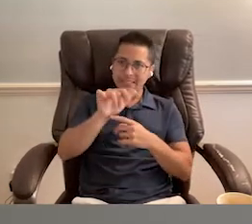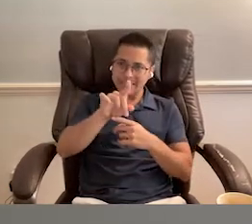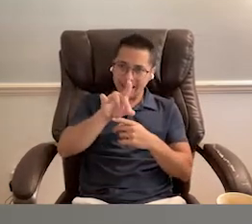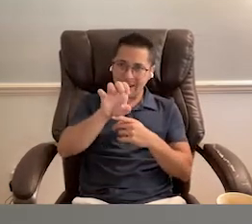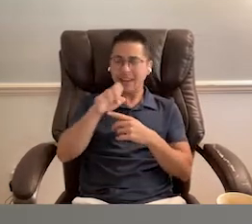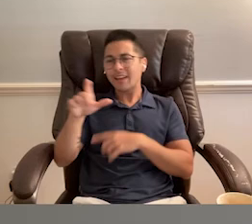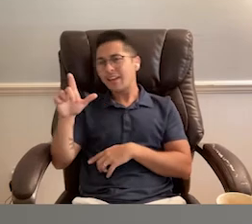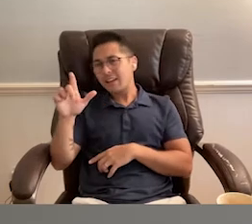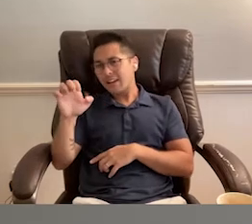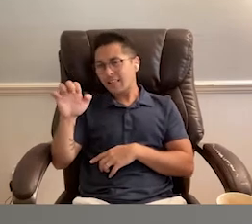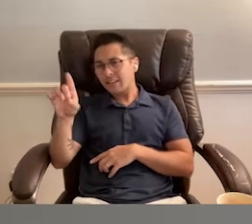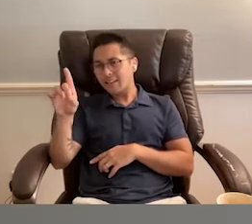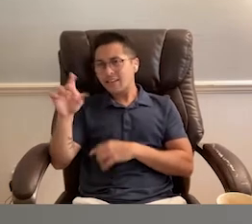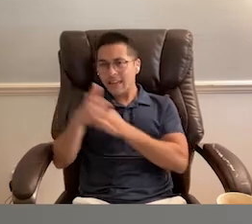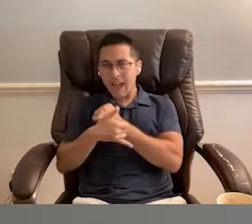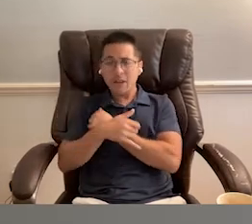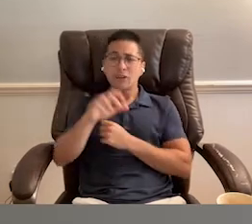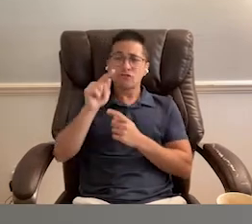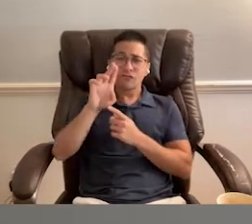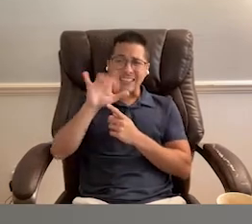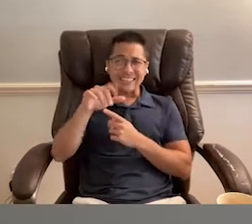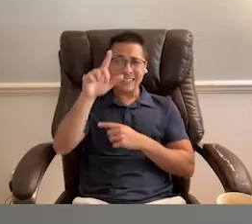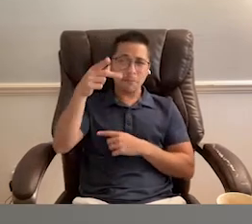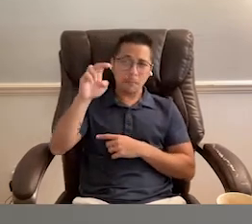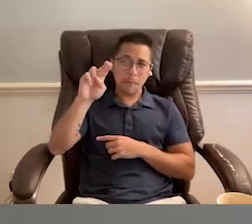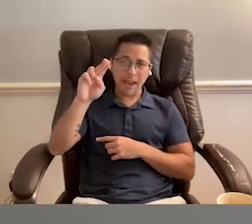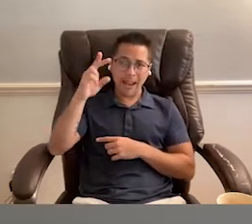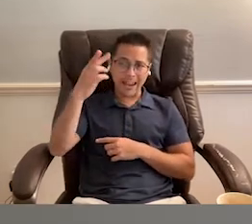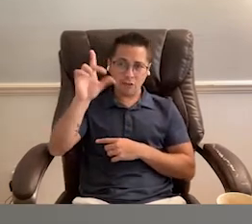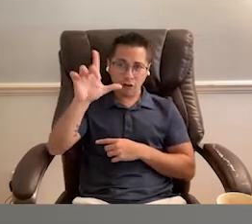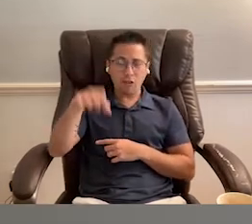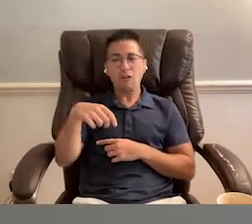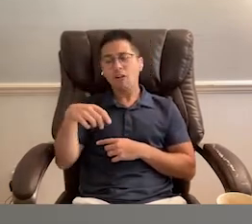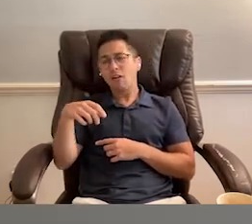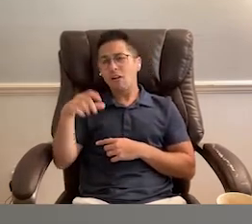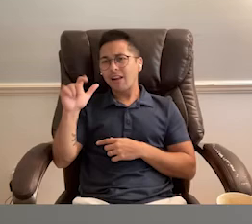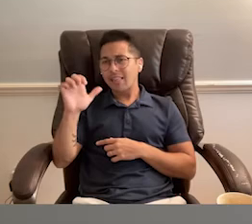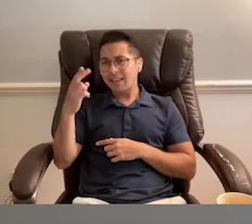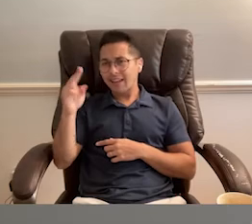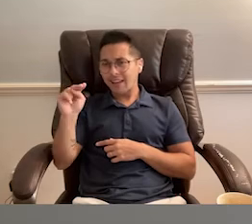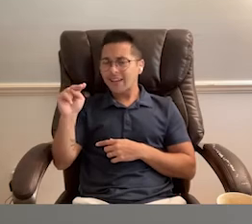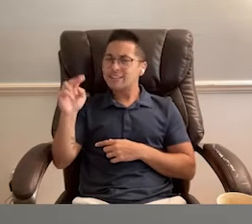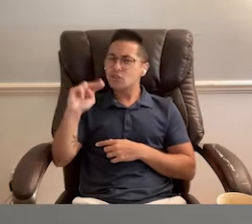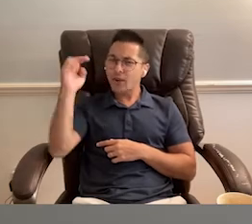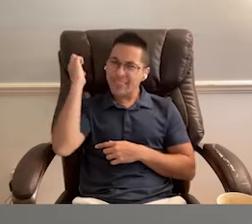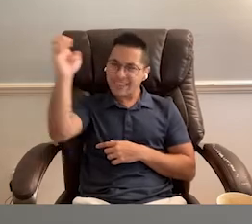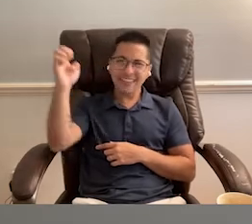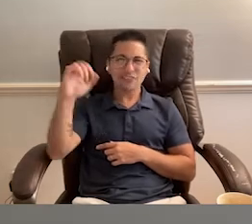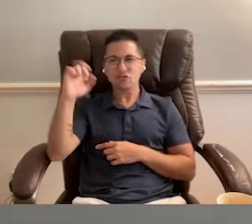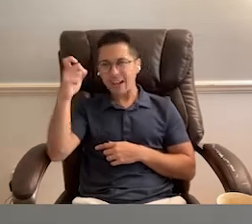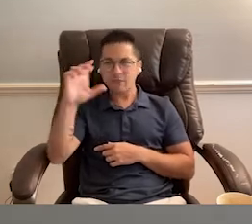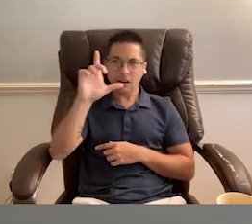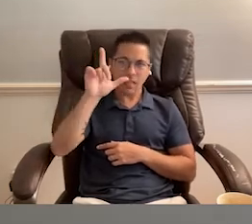County, and then Tracy's in the Panhandle, and then Leanne is northeast, like the Jacksonville, Clay area.